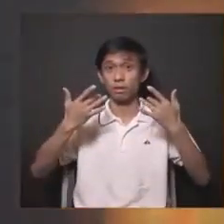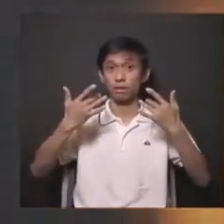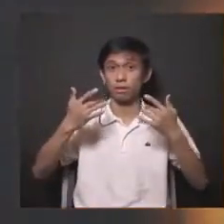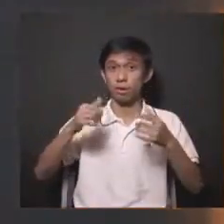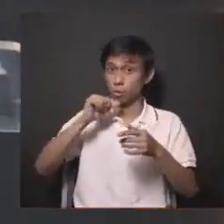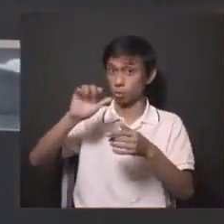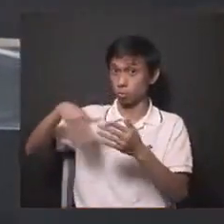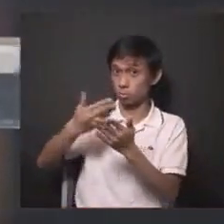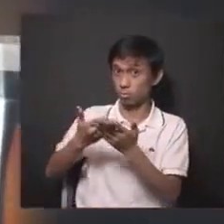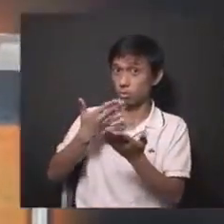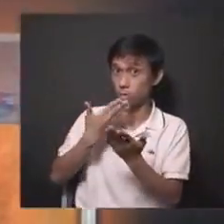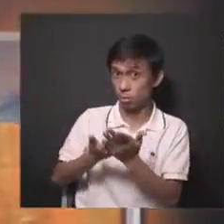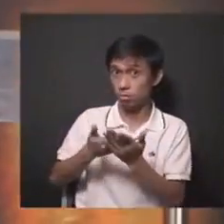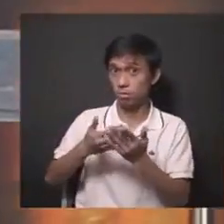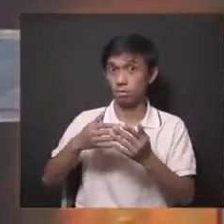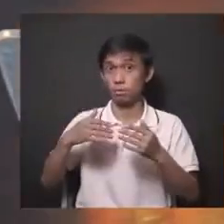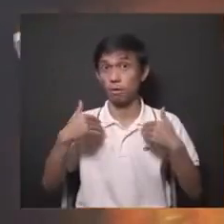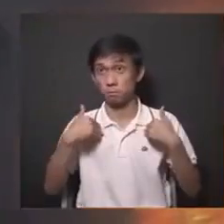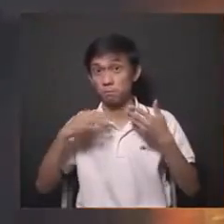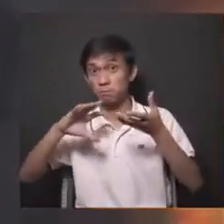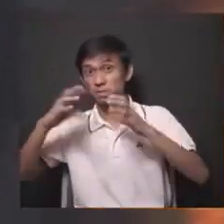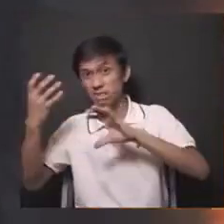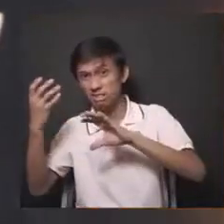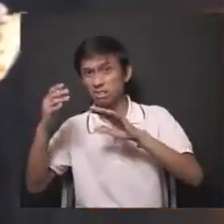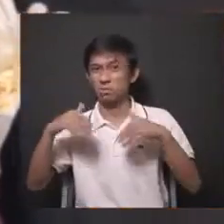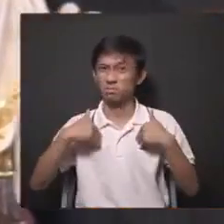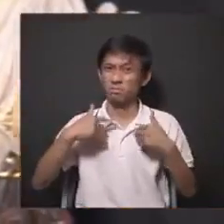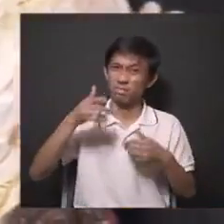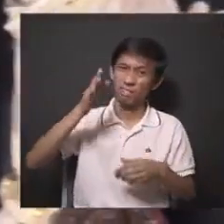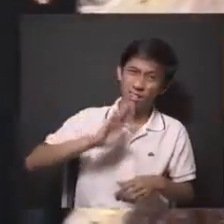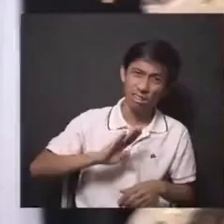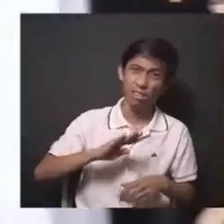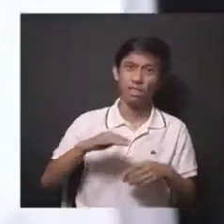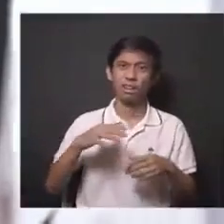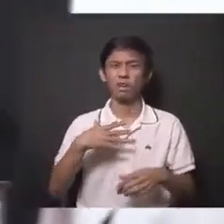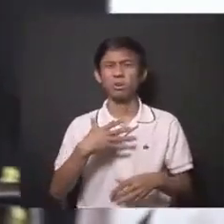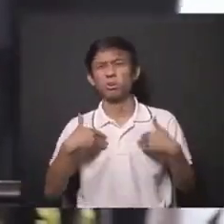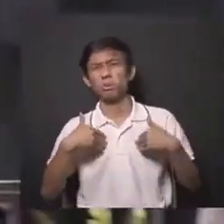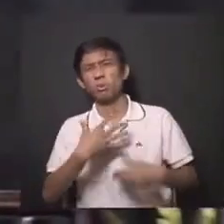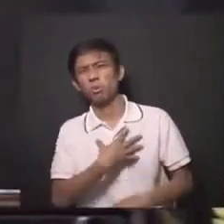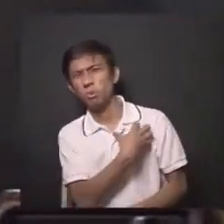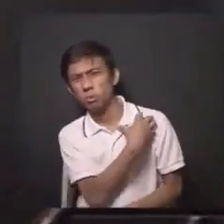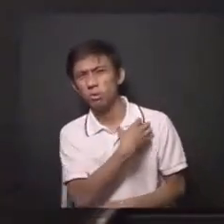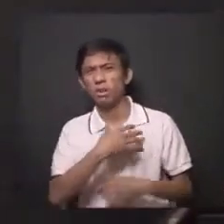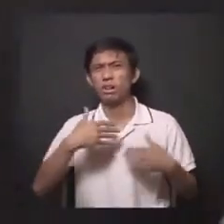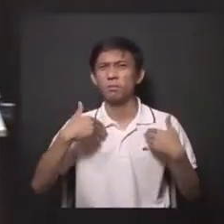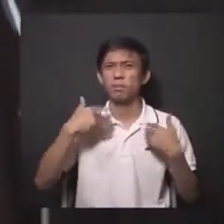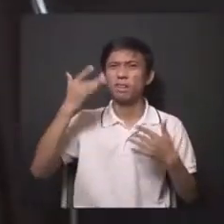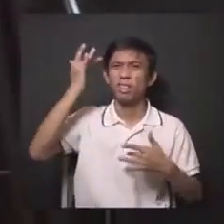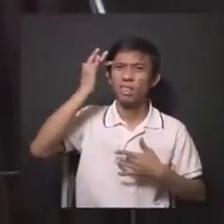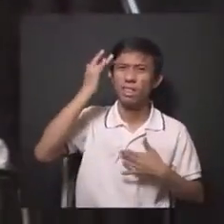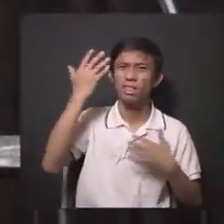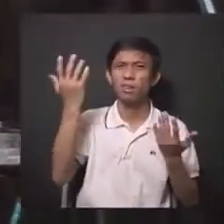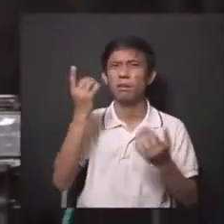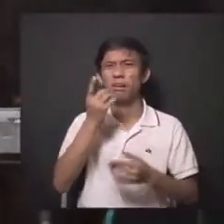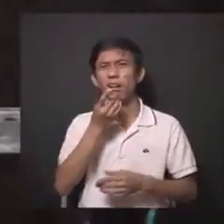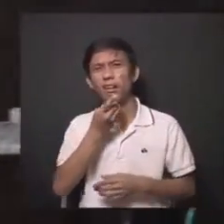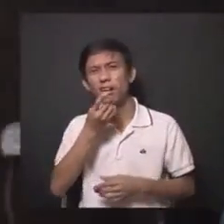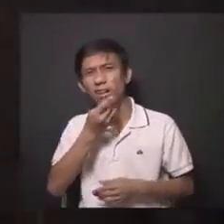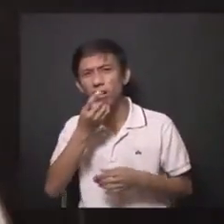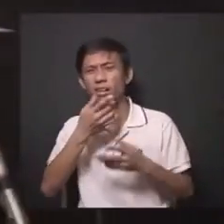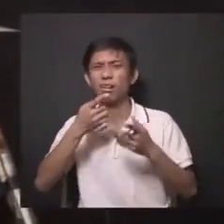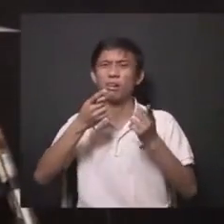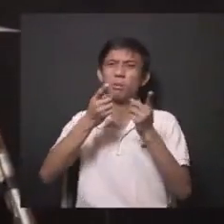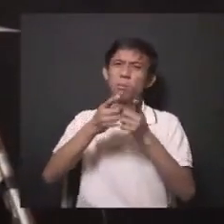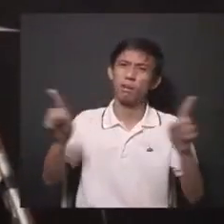There's brokenness, there's heartache, there's cancer, there's diabetes, there's divorce, there's abortion,